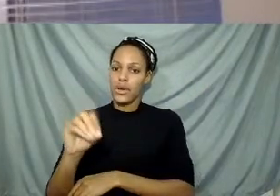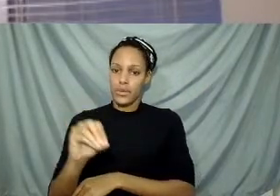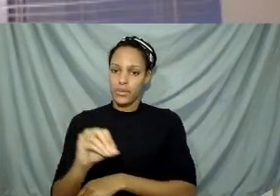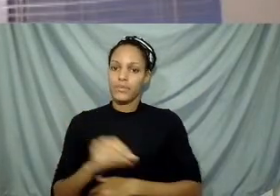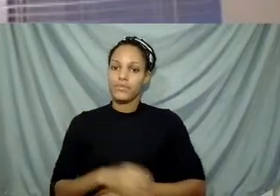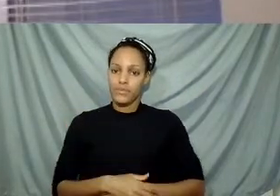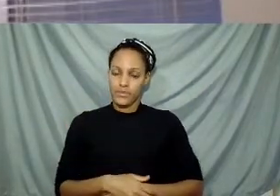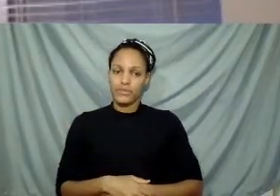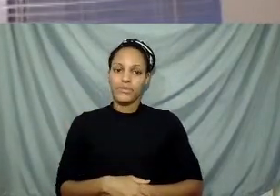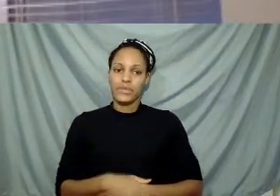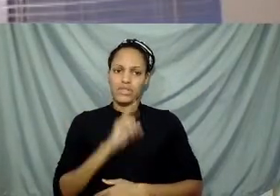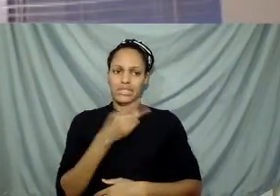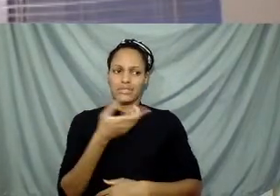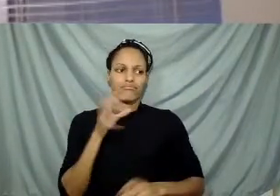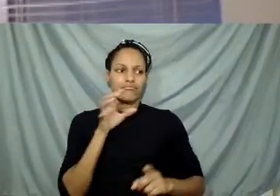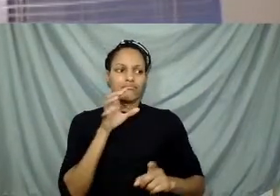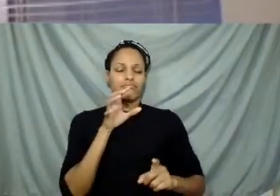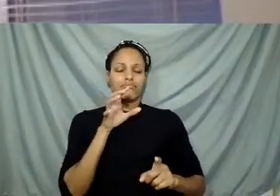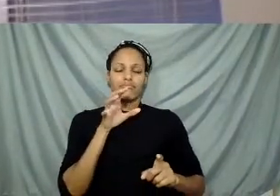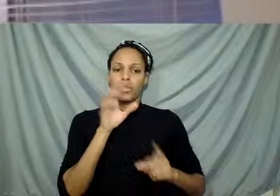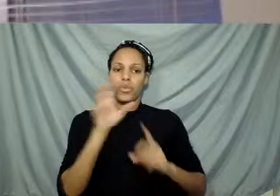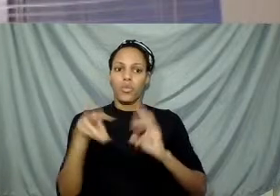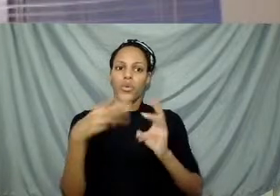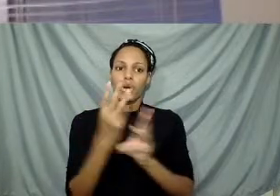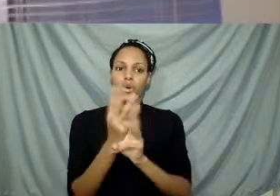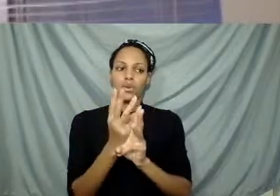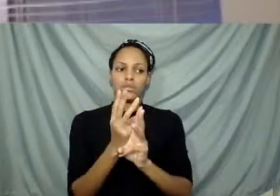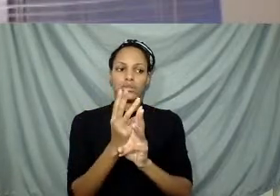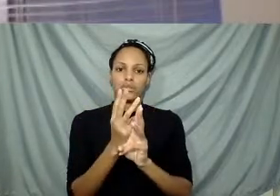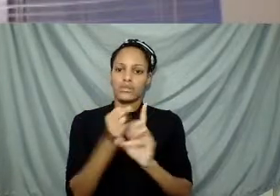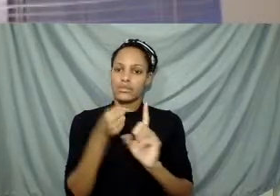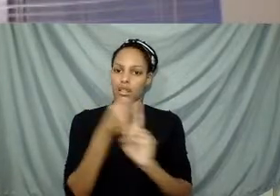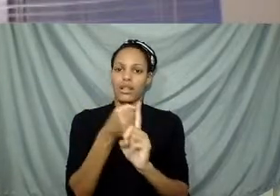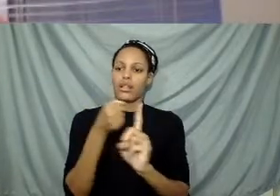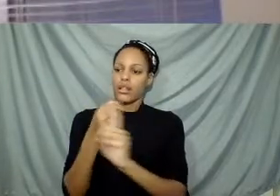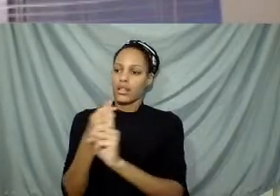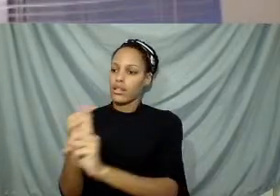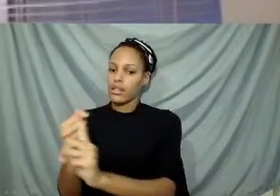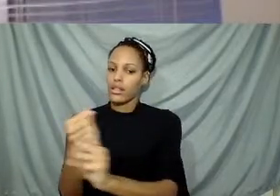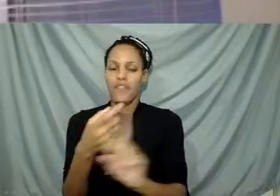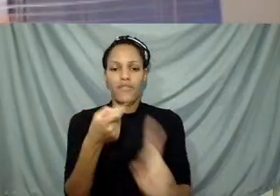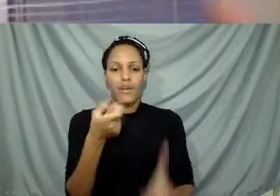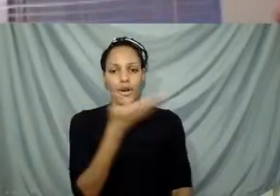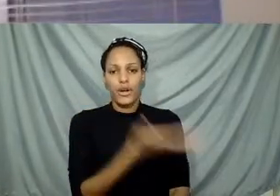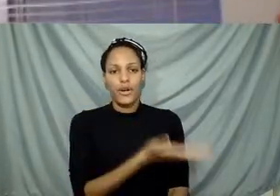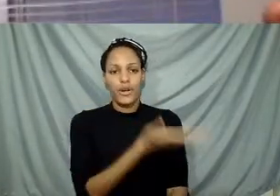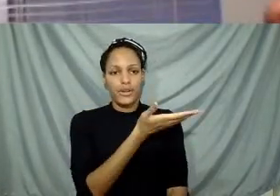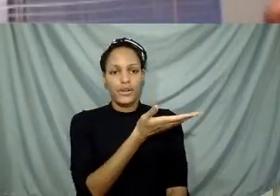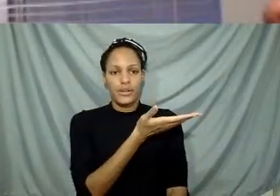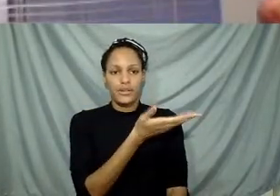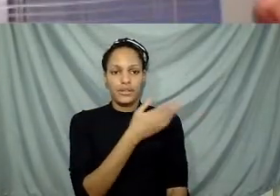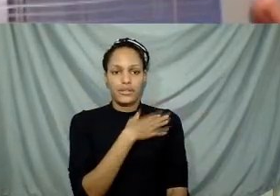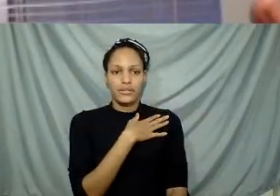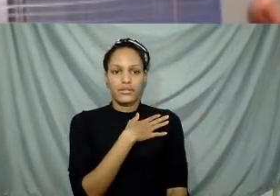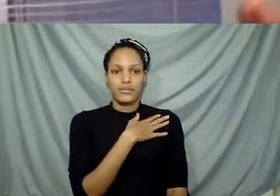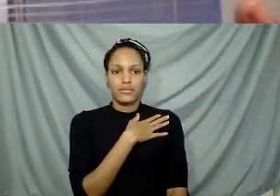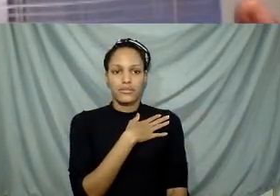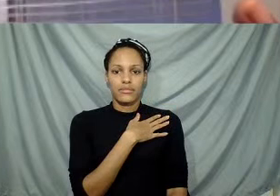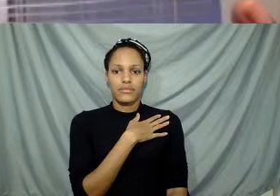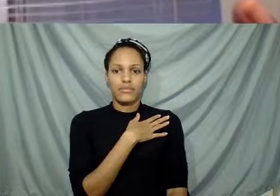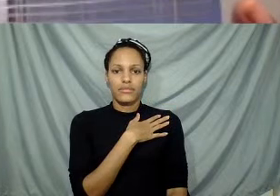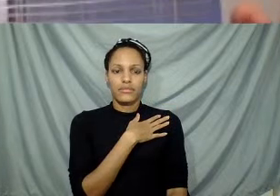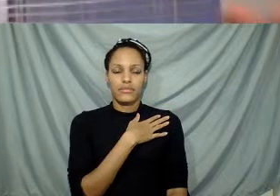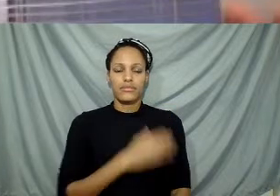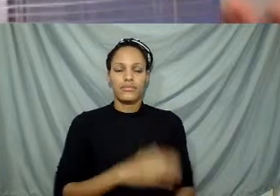has impacted the world in a tremendous way. I'm one of so many kids that she